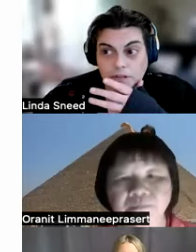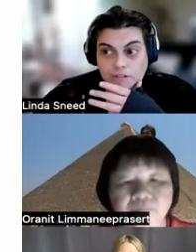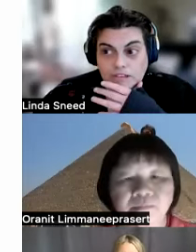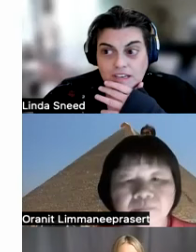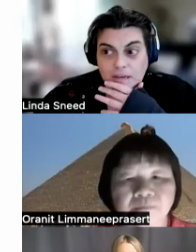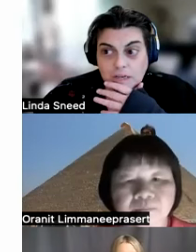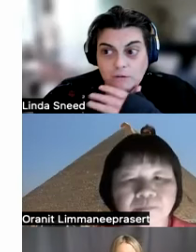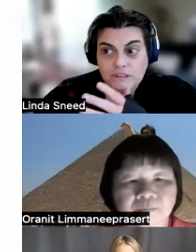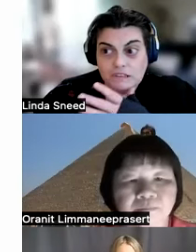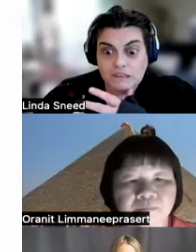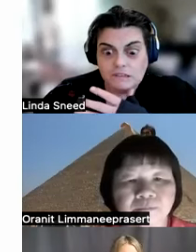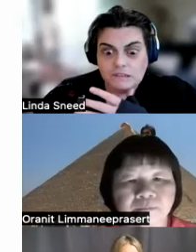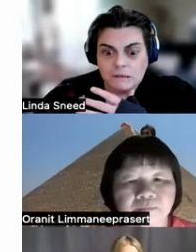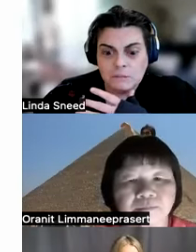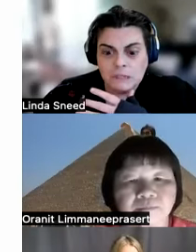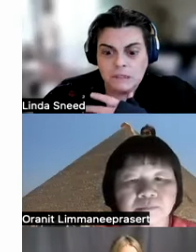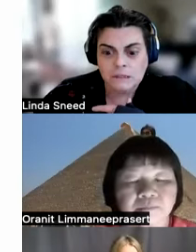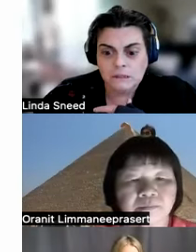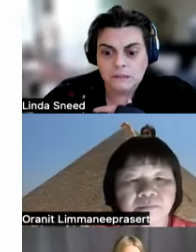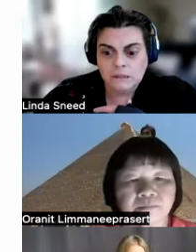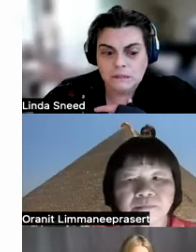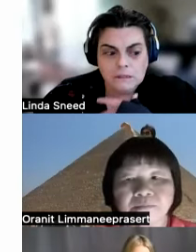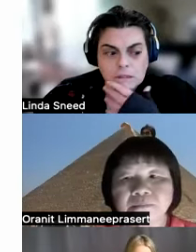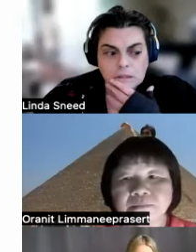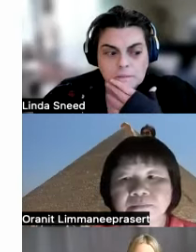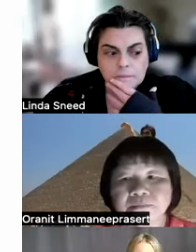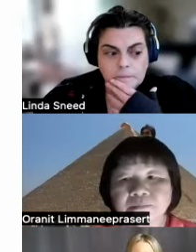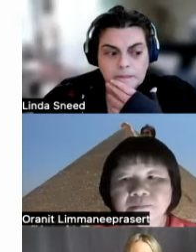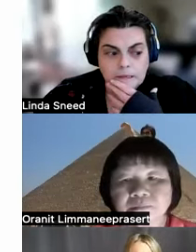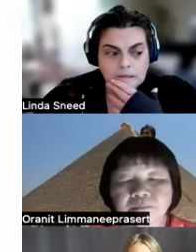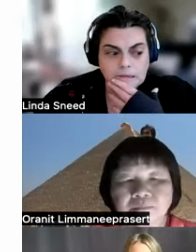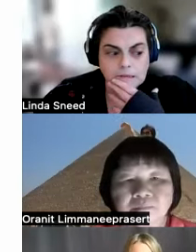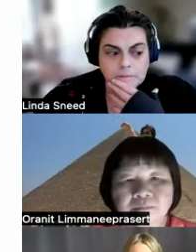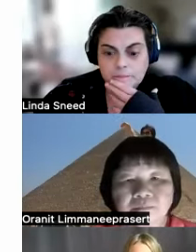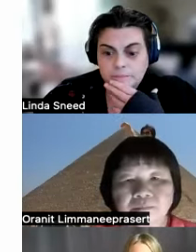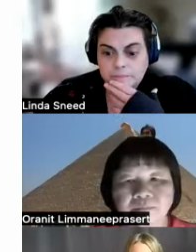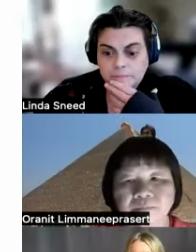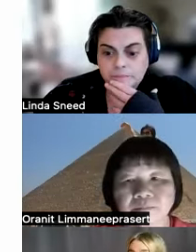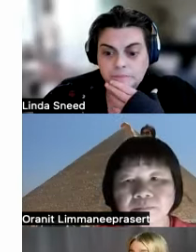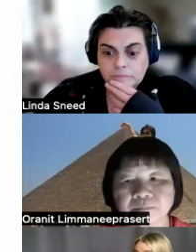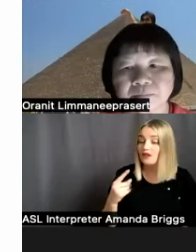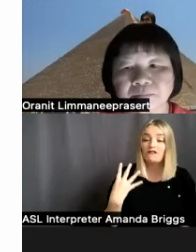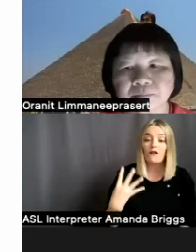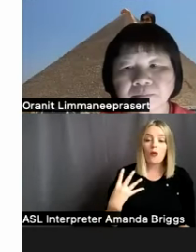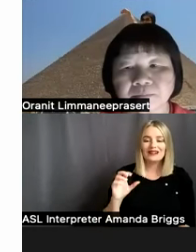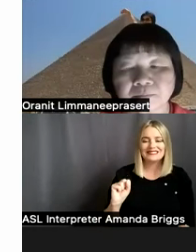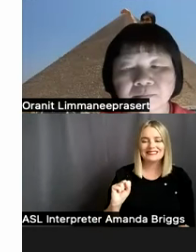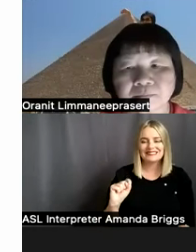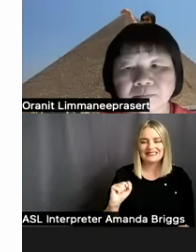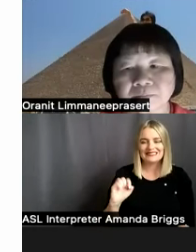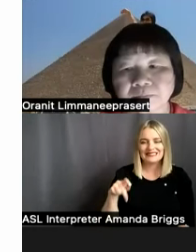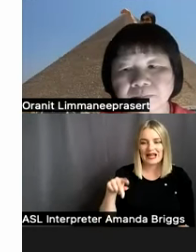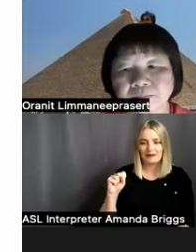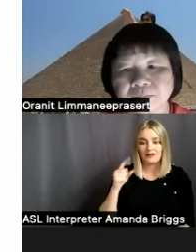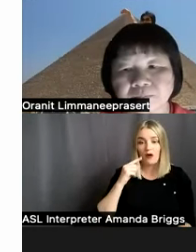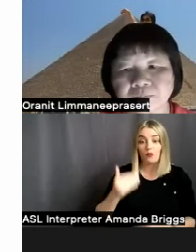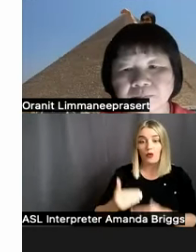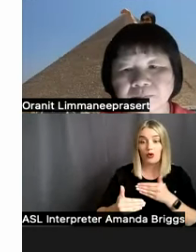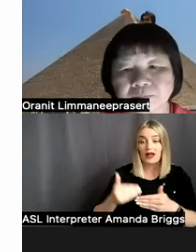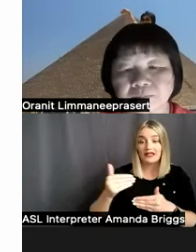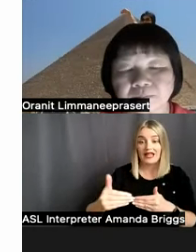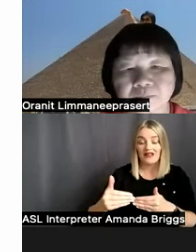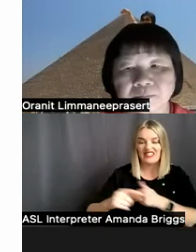them understand better what this does and doesn't mean. Sure. So there are 4 steps to progressive discipline that are